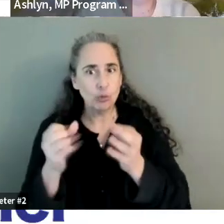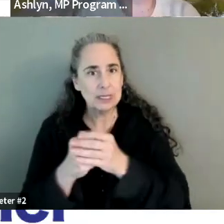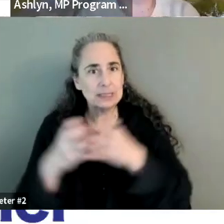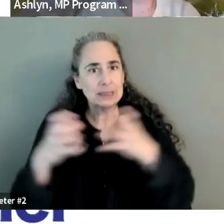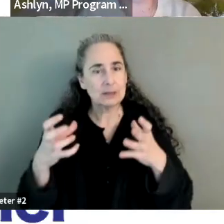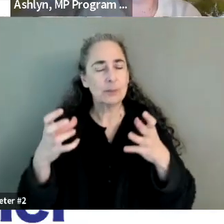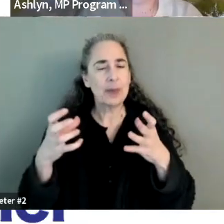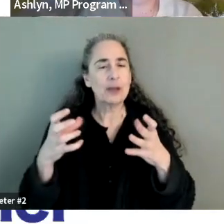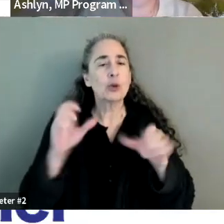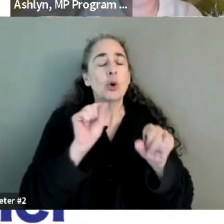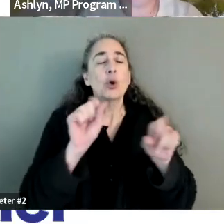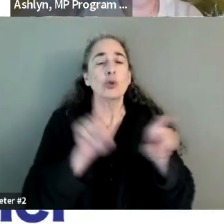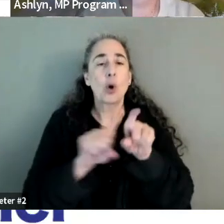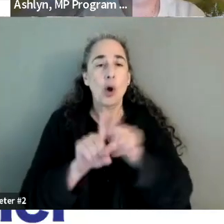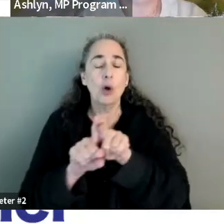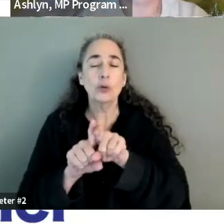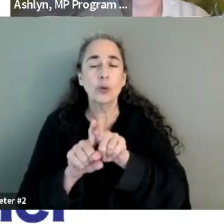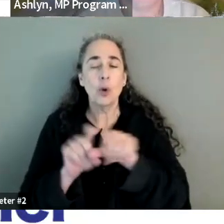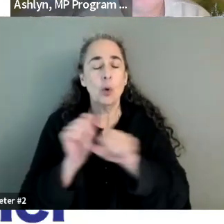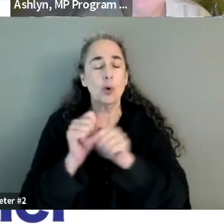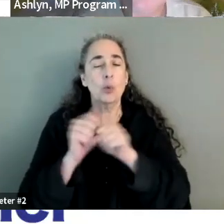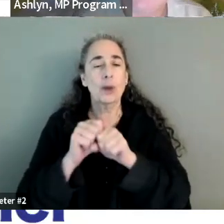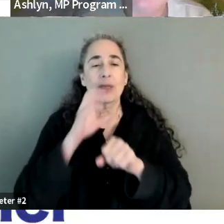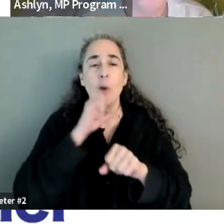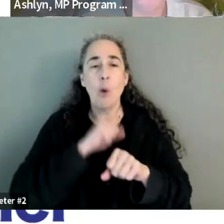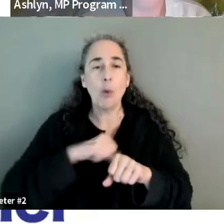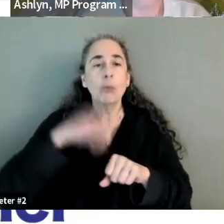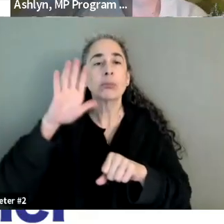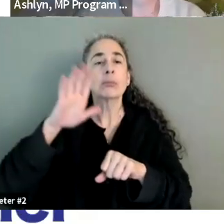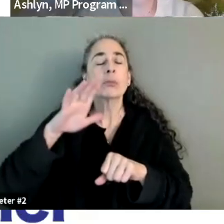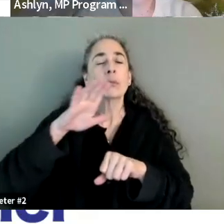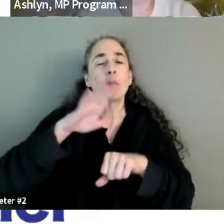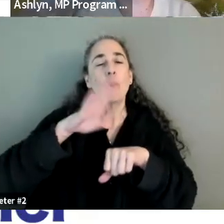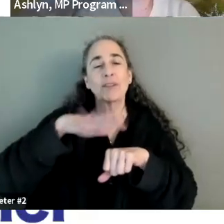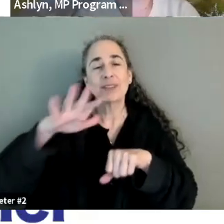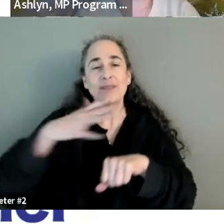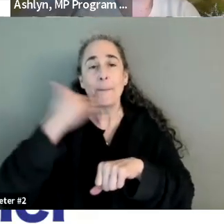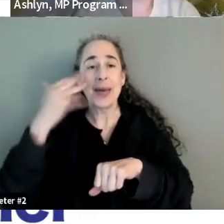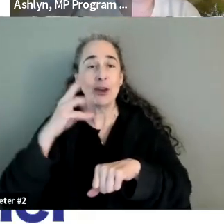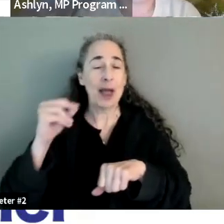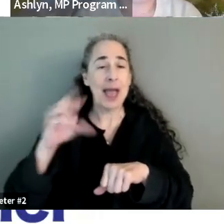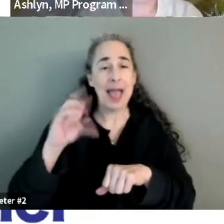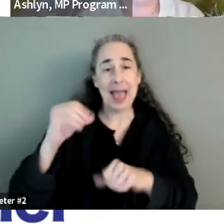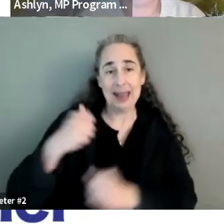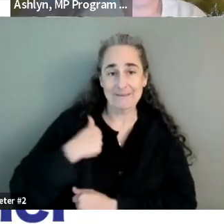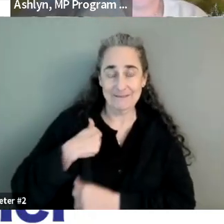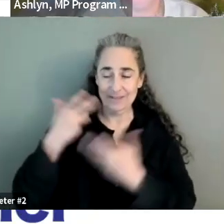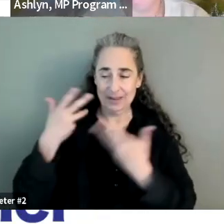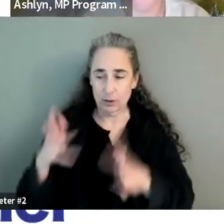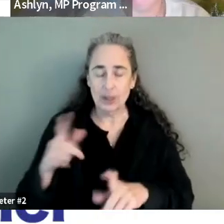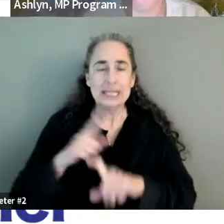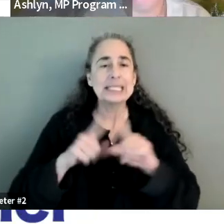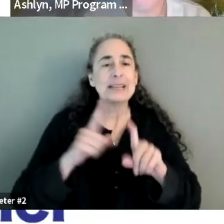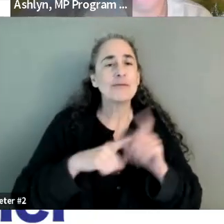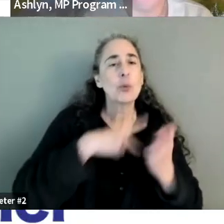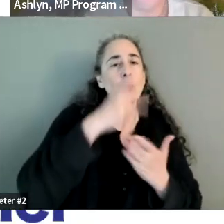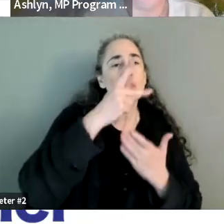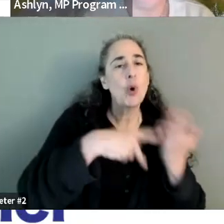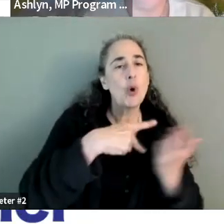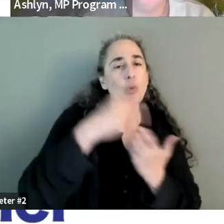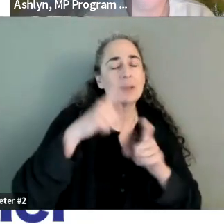older adults, 55 and better, as well as veterans, offering programs with different themes at various